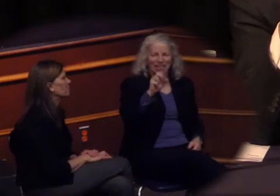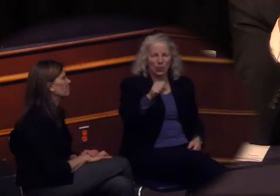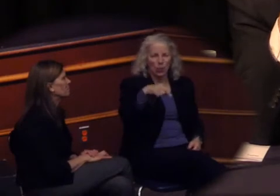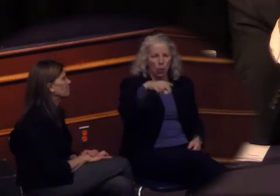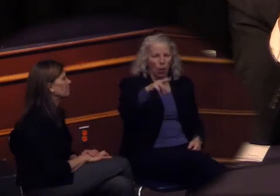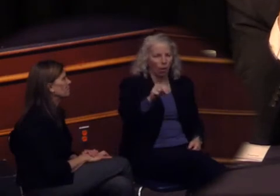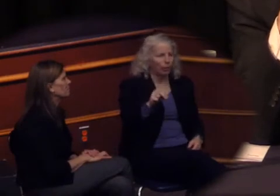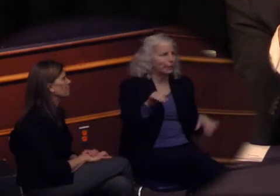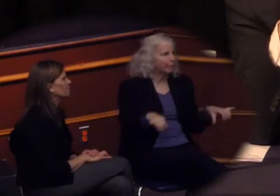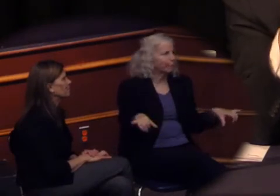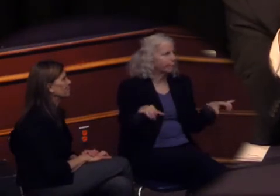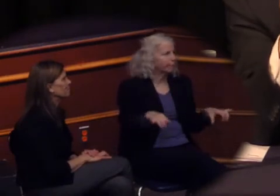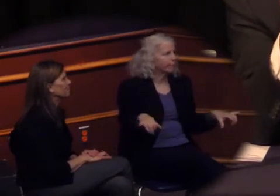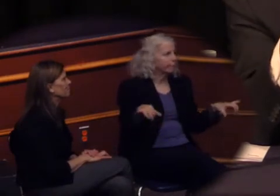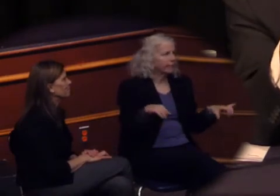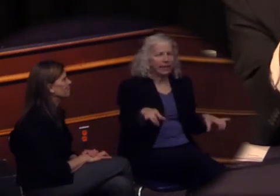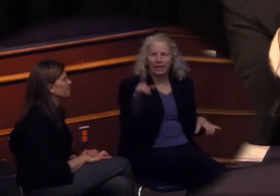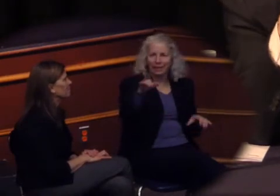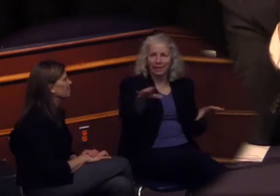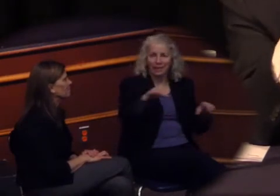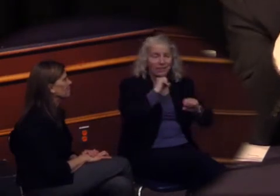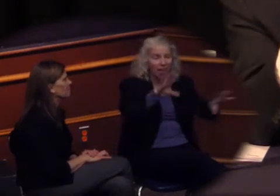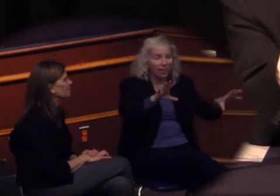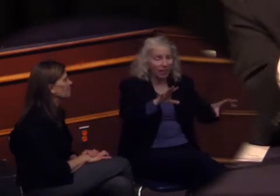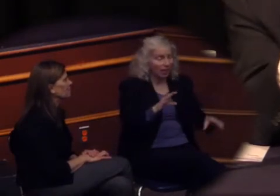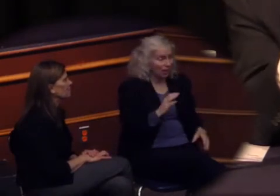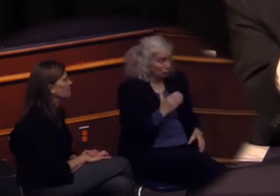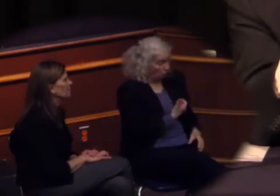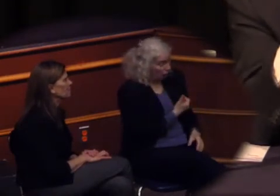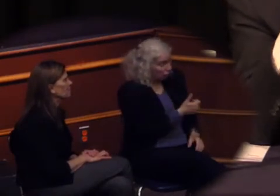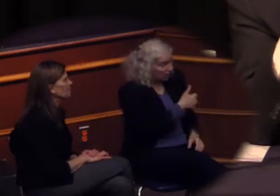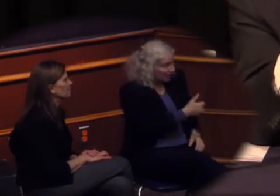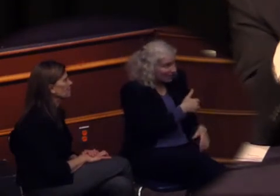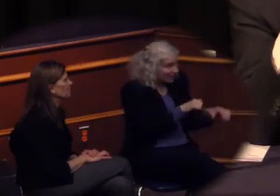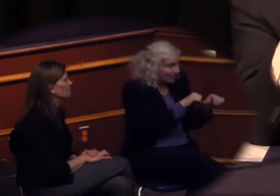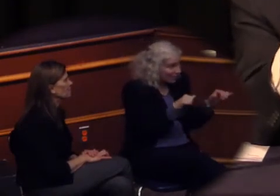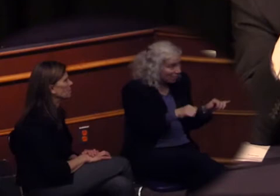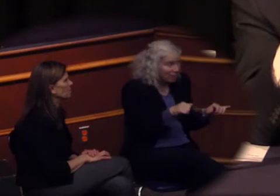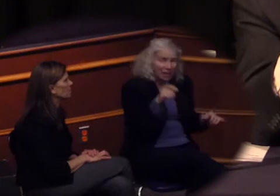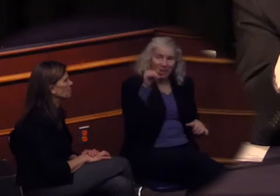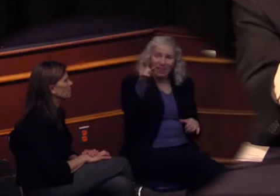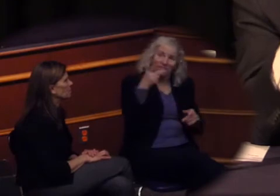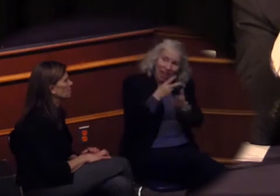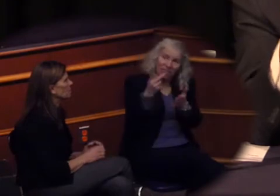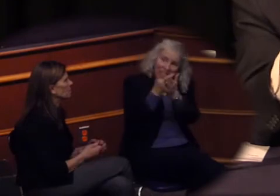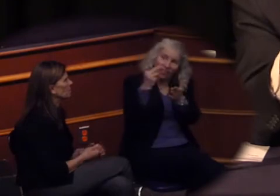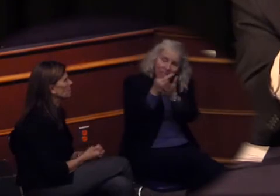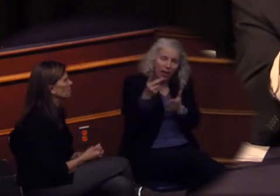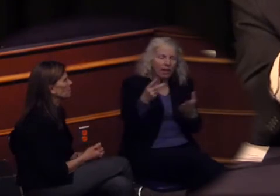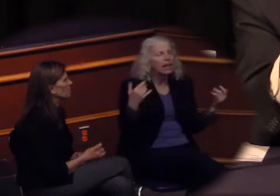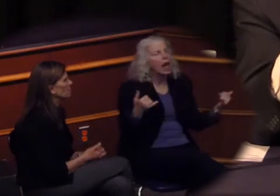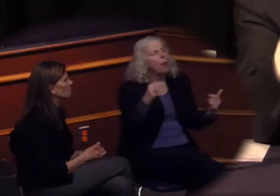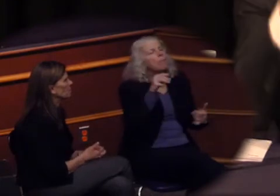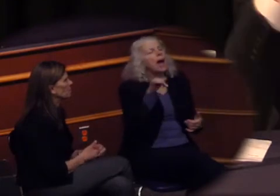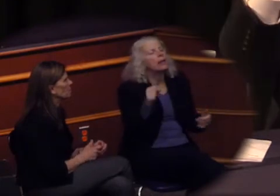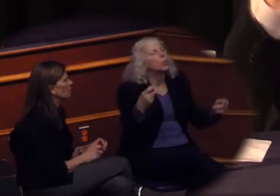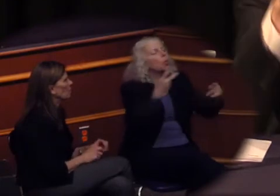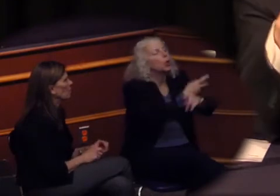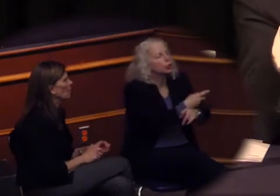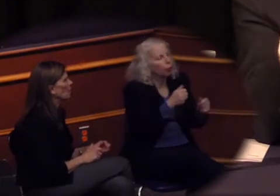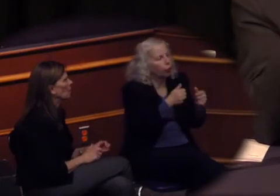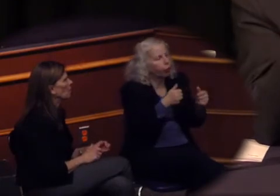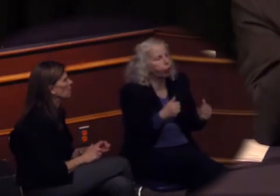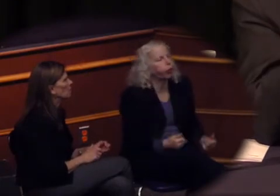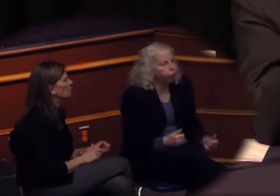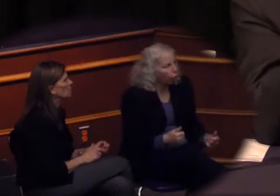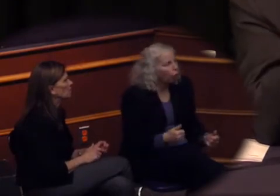area where our transportation system and his failures in this area are actually dragging Massachusetts backwards. U.S. and